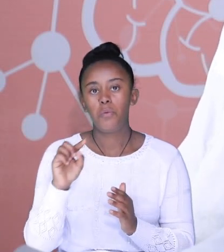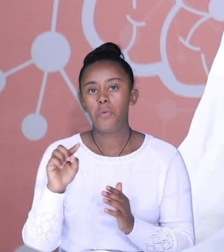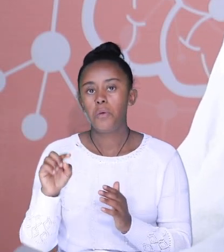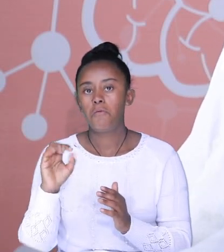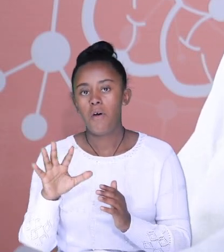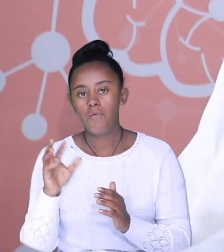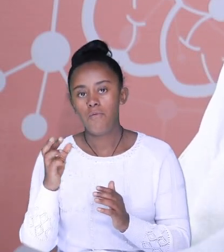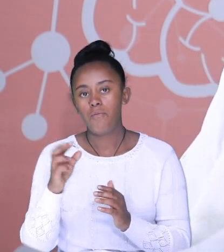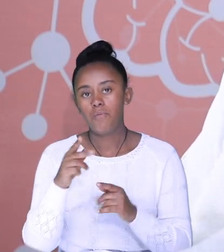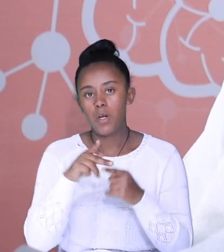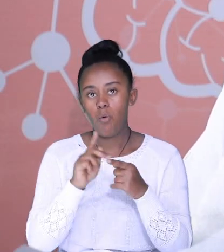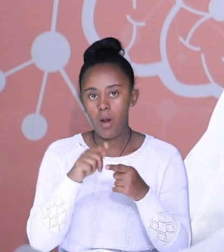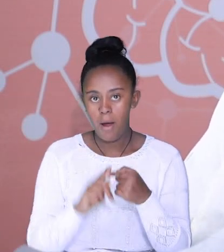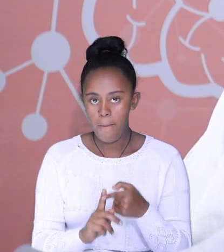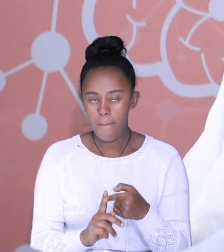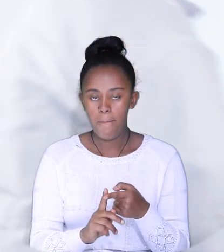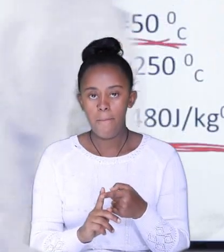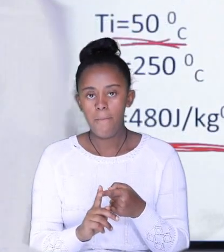0.5 kilogram,